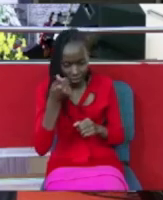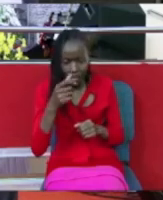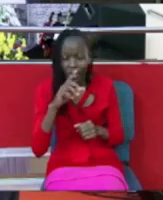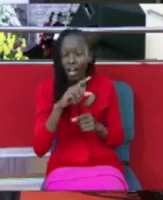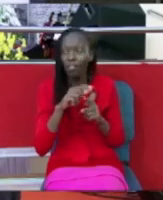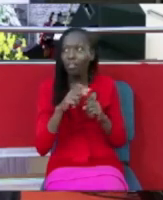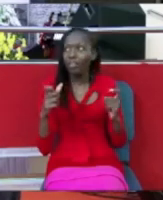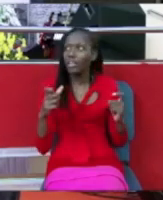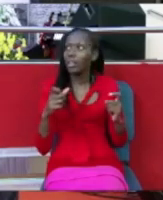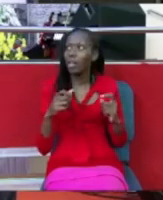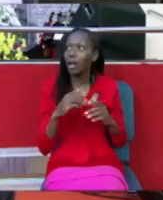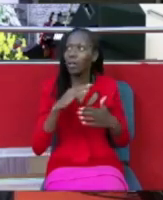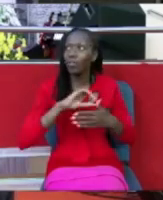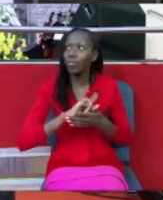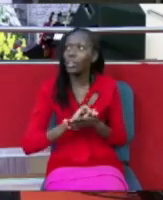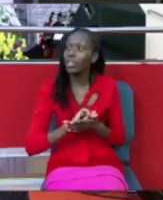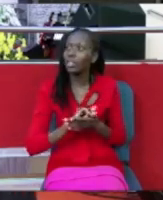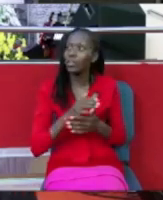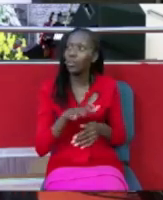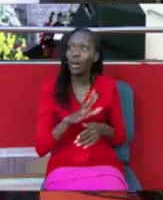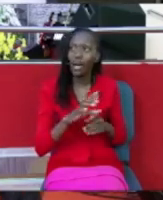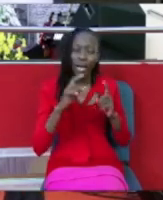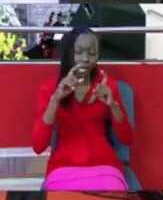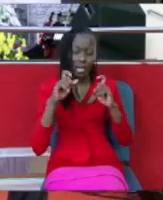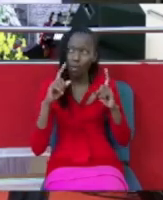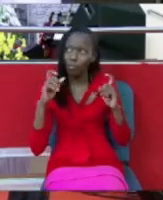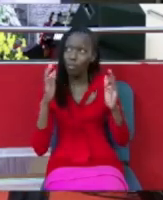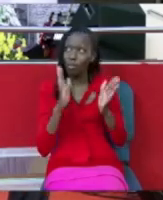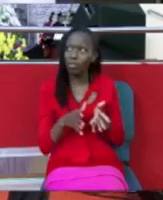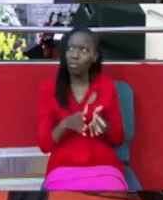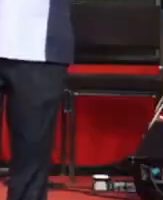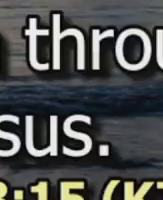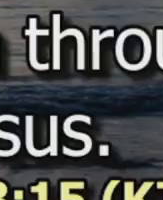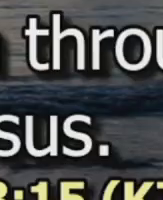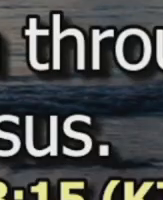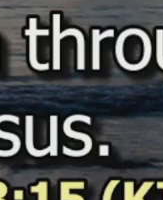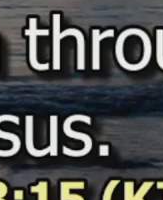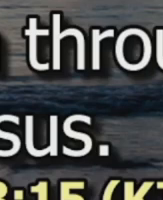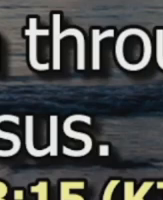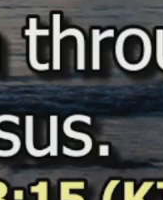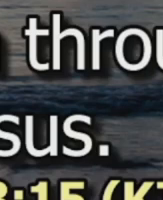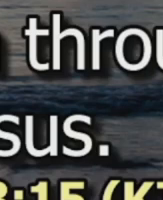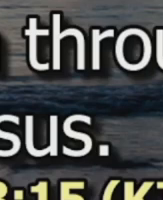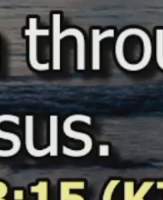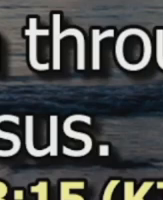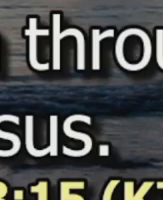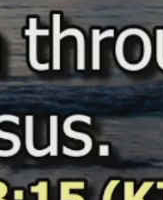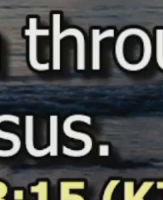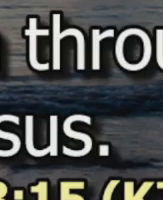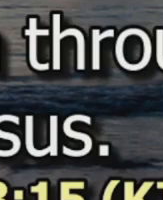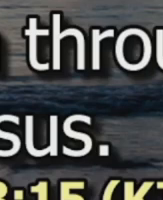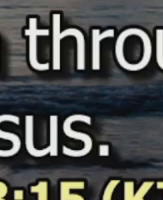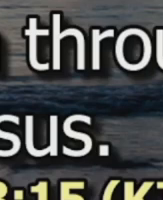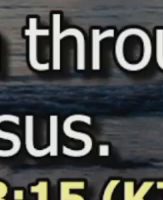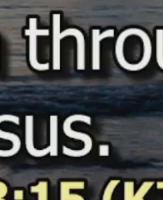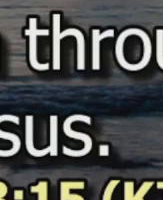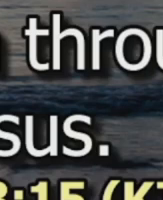told Timothy? Na hii ni jambo la Kustua, 2 Timothy 3:15. Katika Timotheo wa